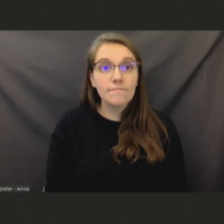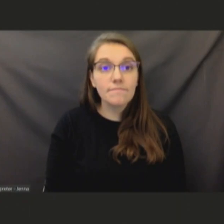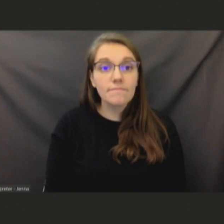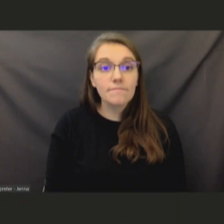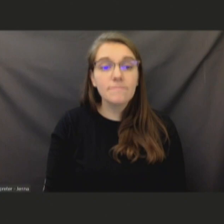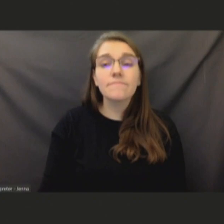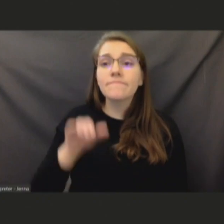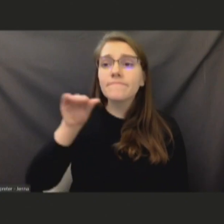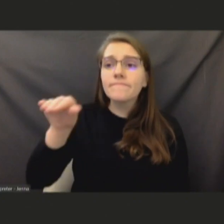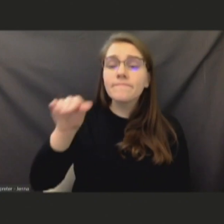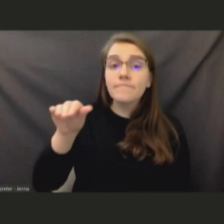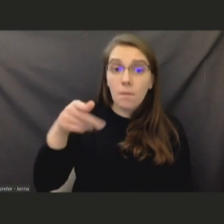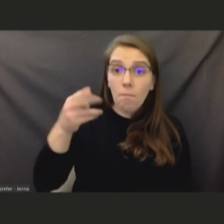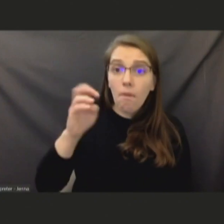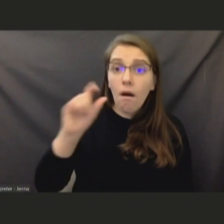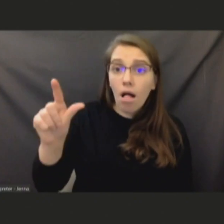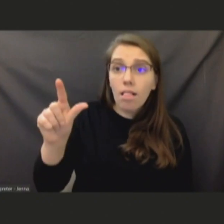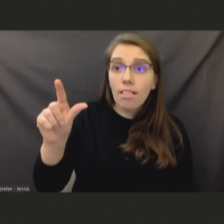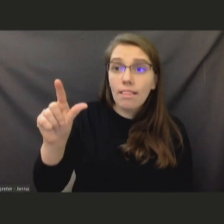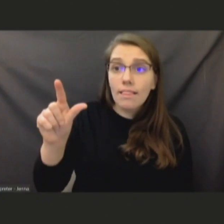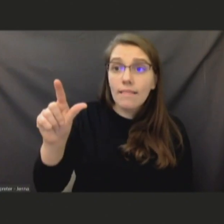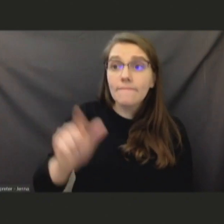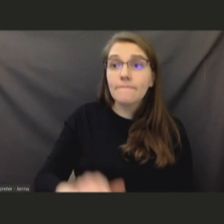Paul, are you there?